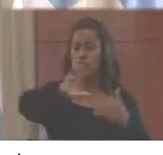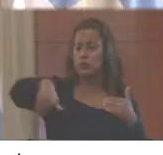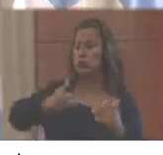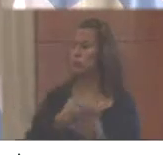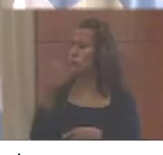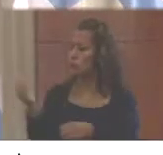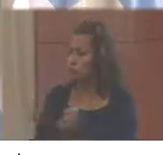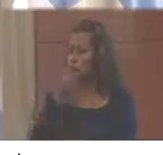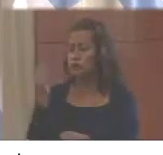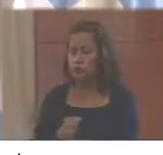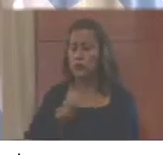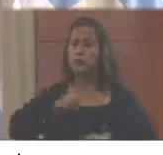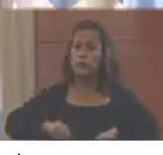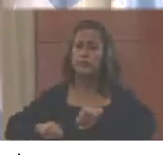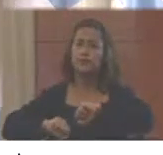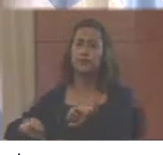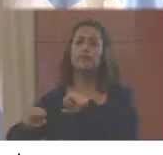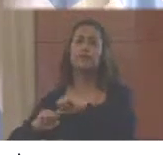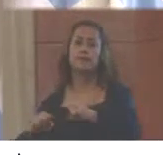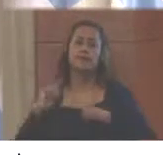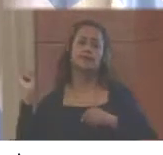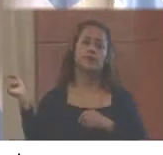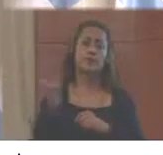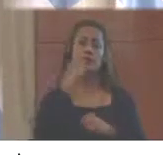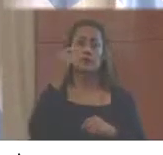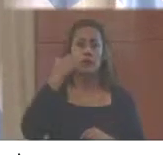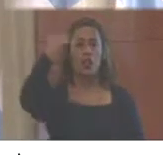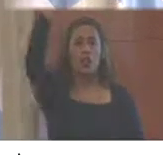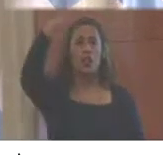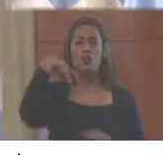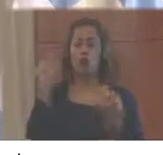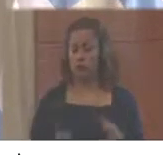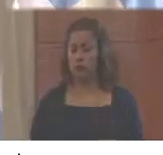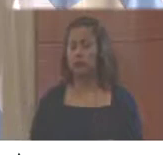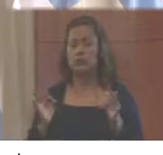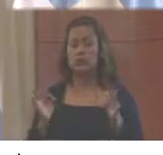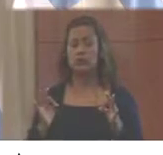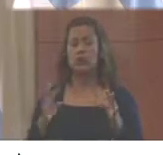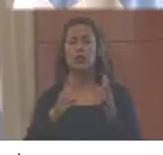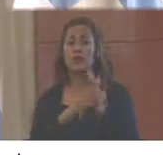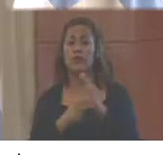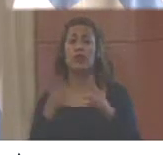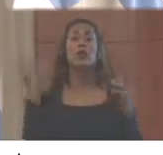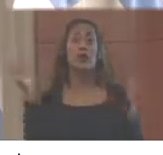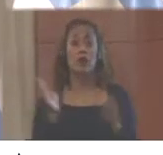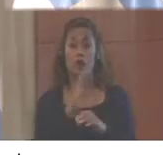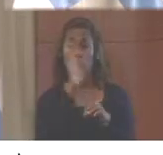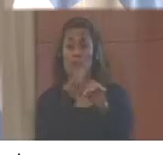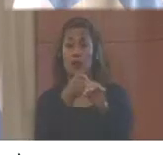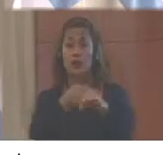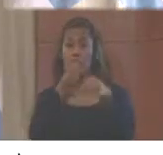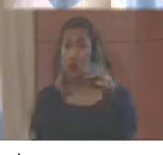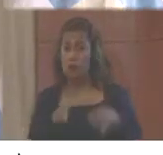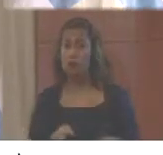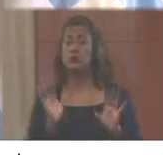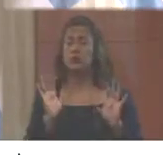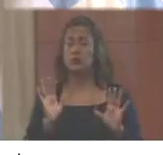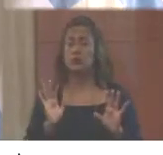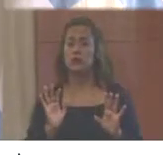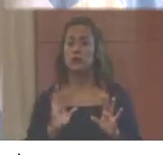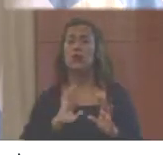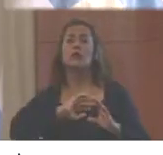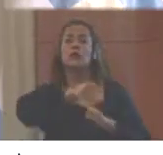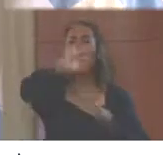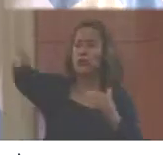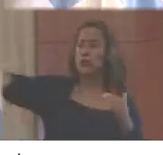common front with practical activities that can raise up to the challenge that we may